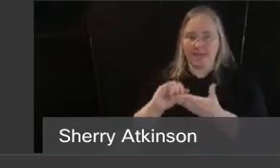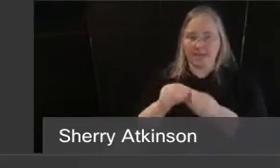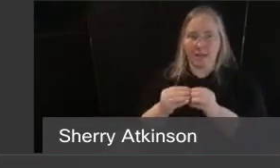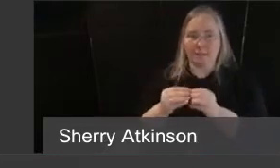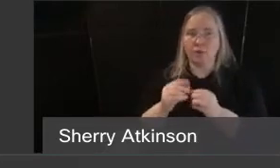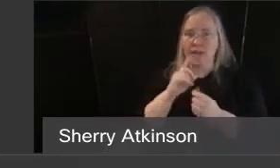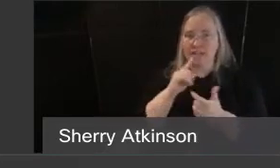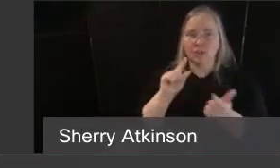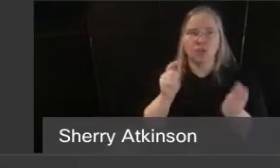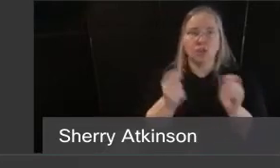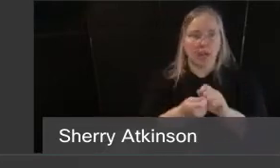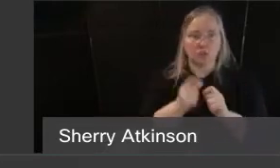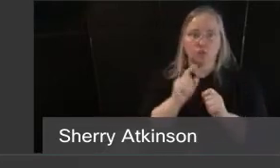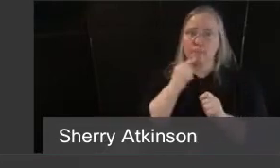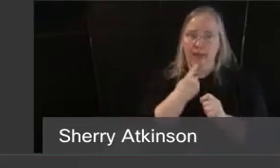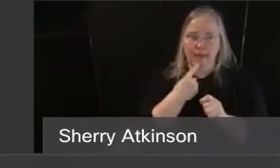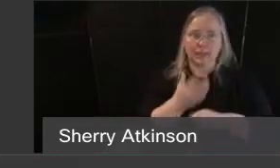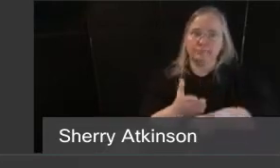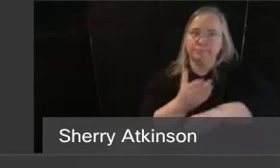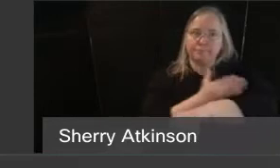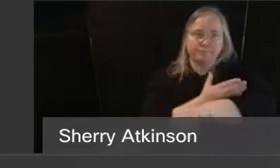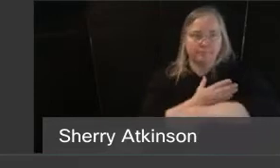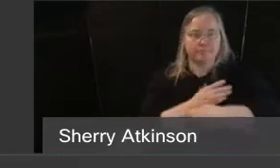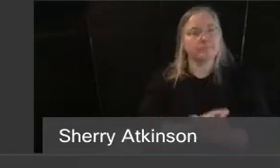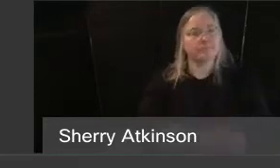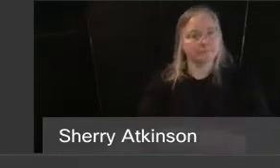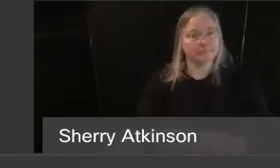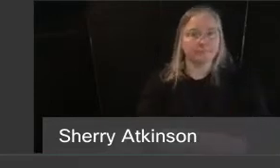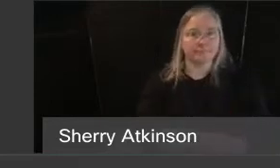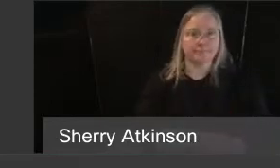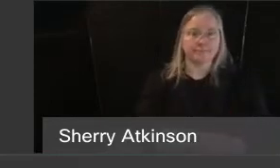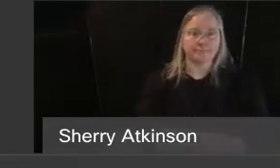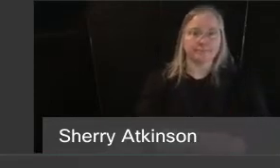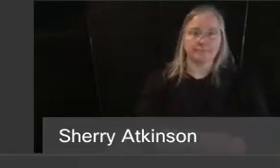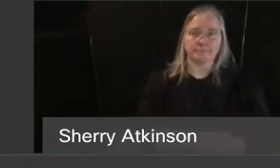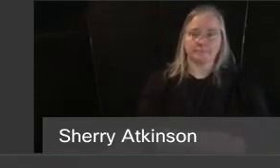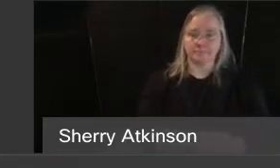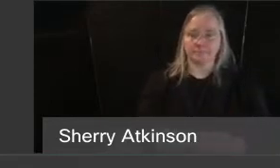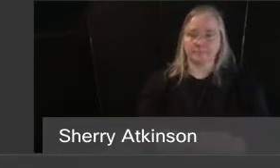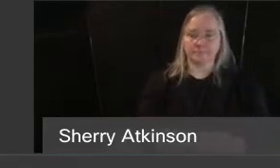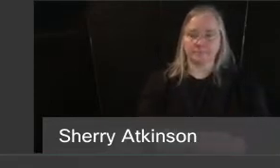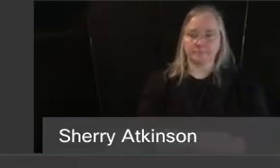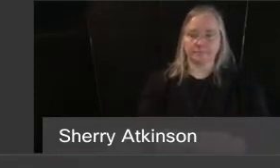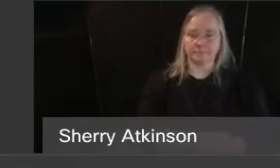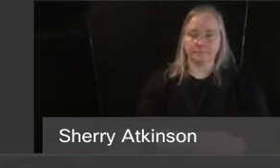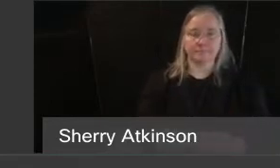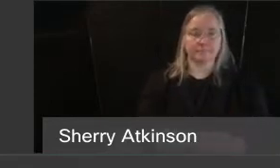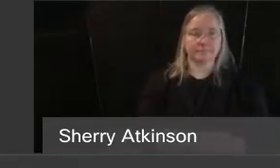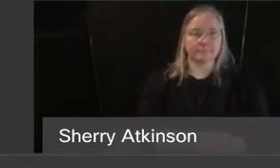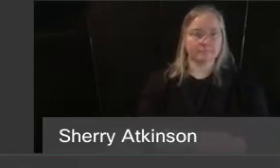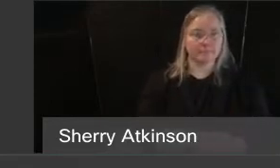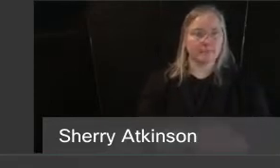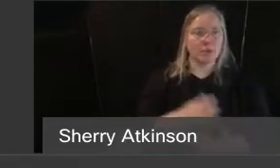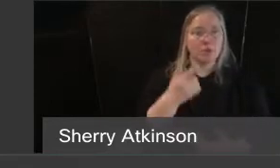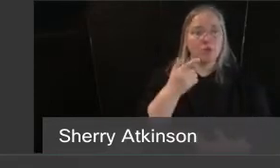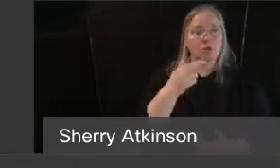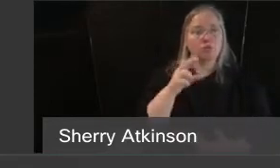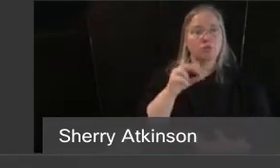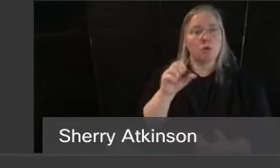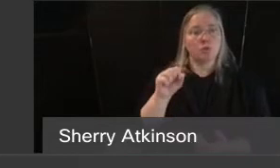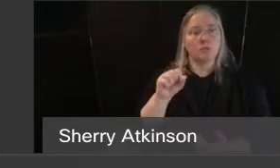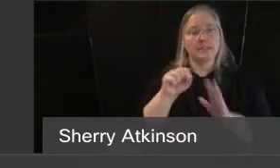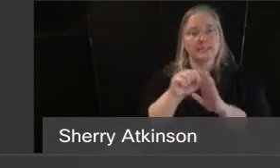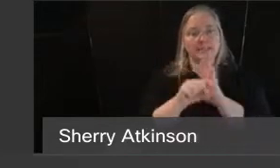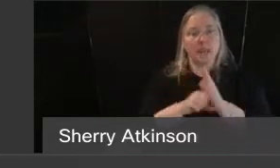changed dramatically going forward. So that's good. And our gross state product measure of economic